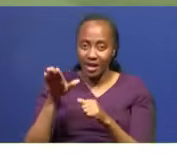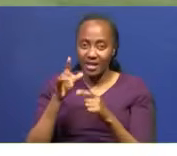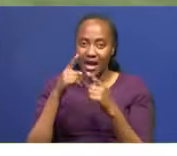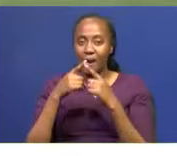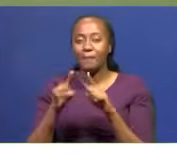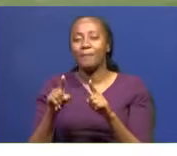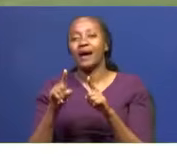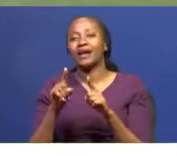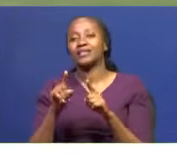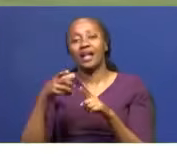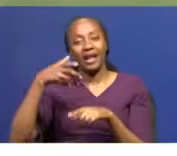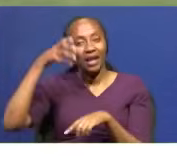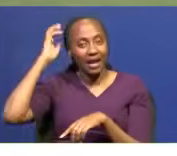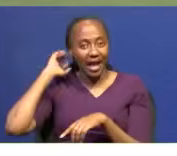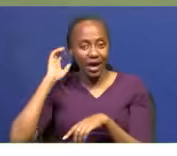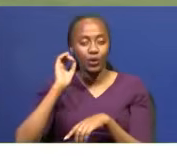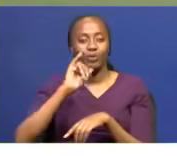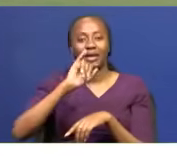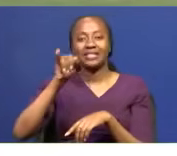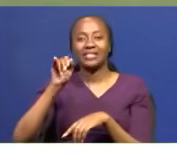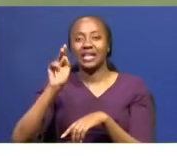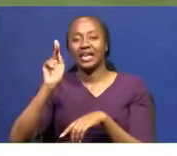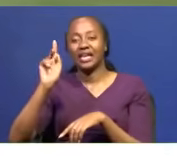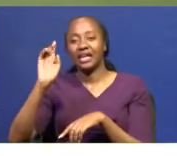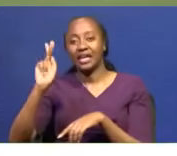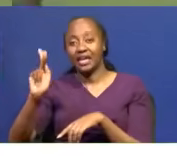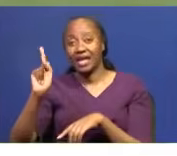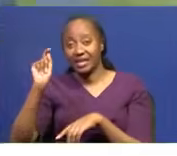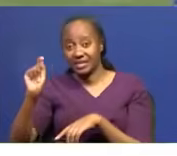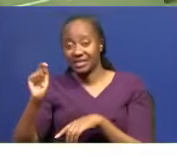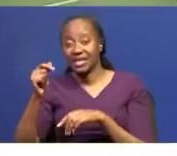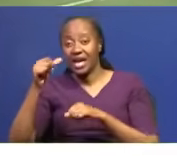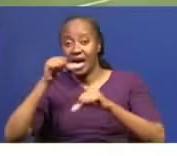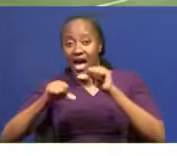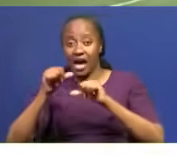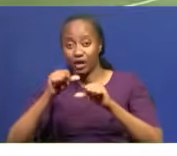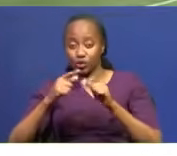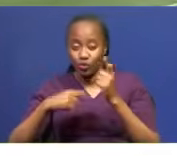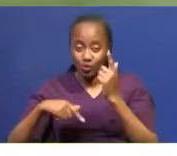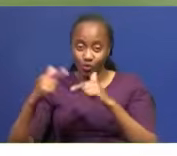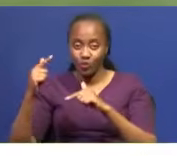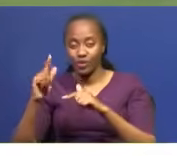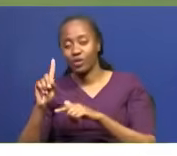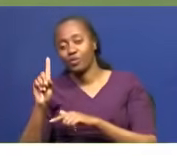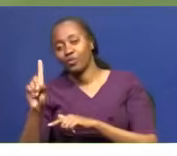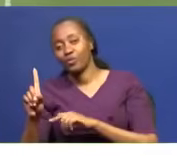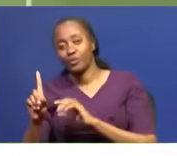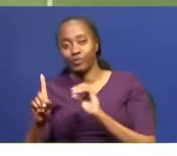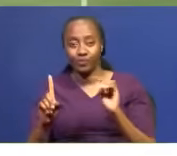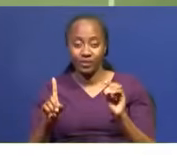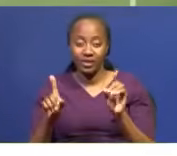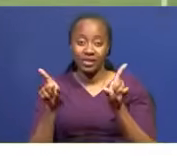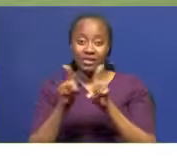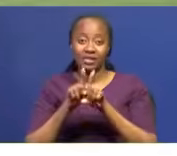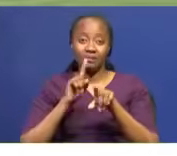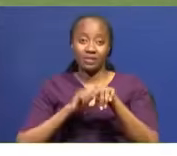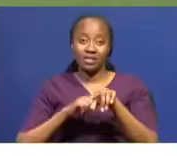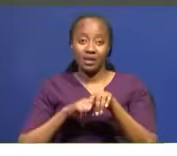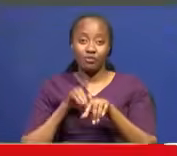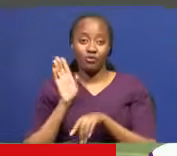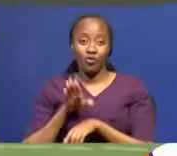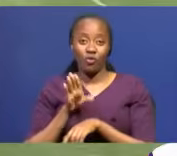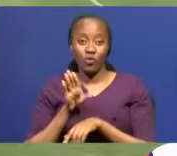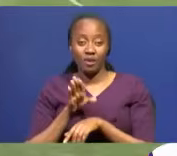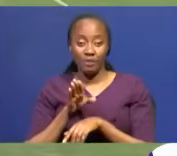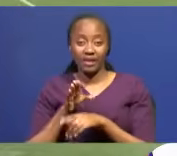pressed for an equalizer, but JKT held on to clinch the qualifiers trophy and earn their spot as Sekafa representatives in this season's CAF Women's